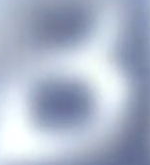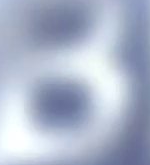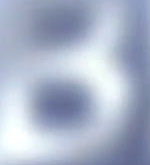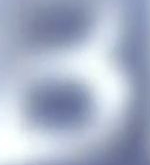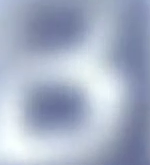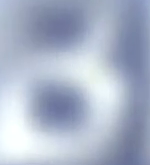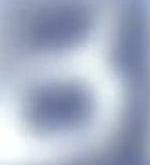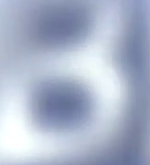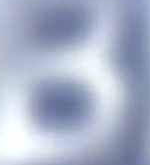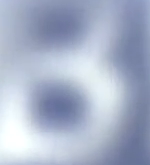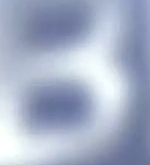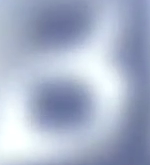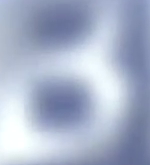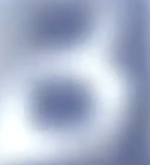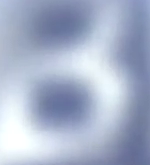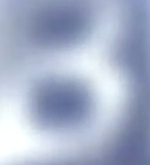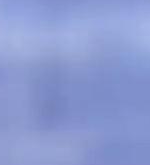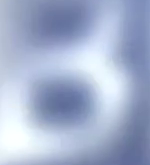on